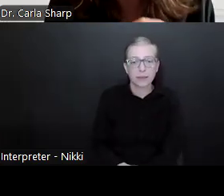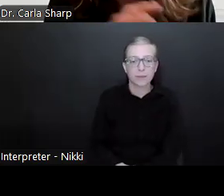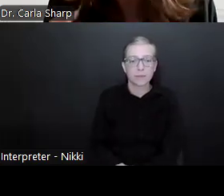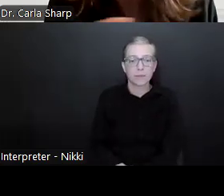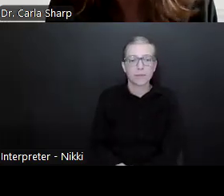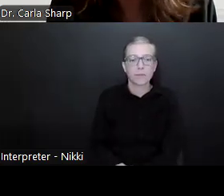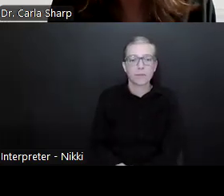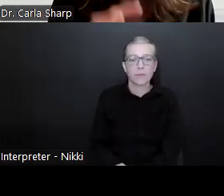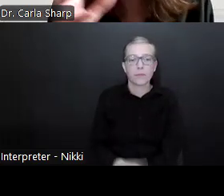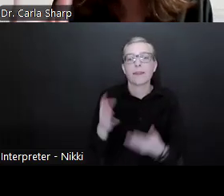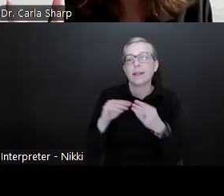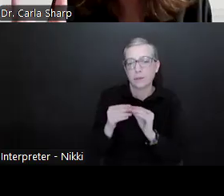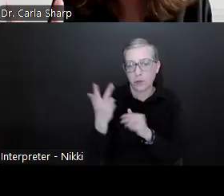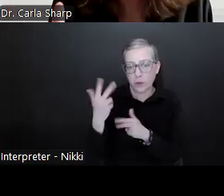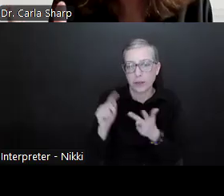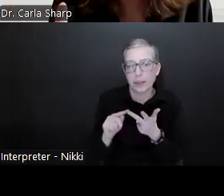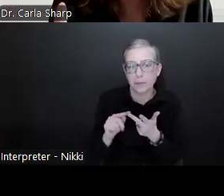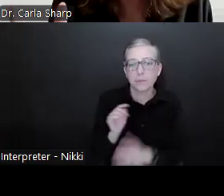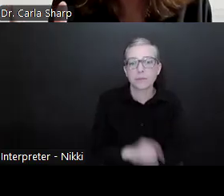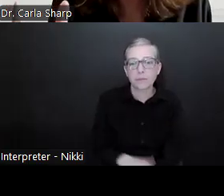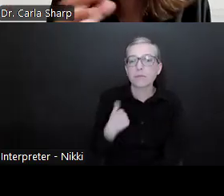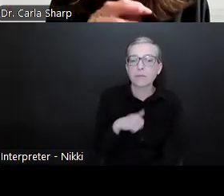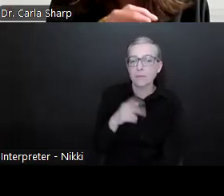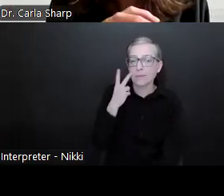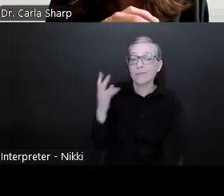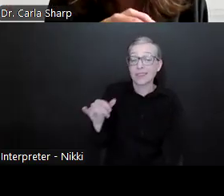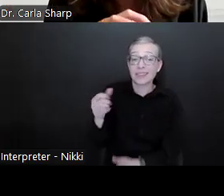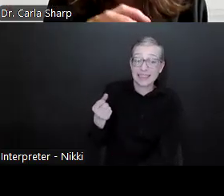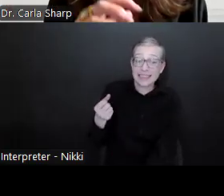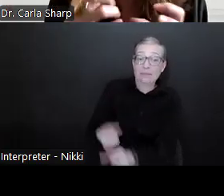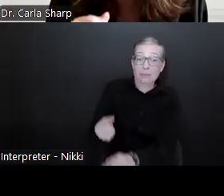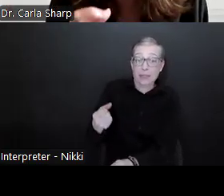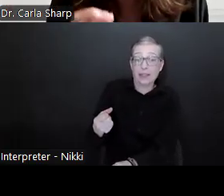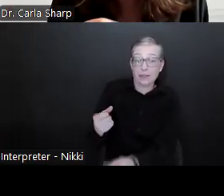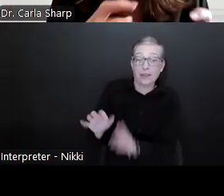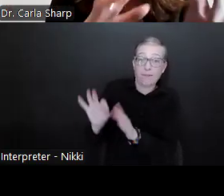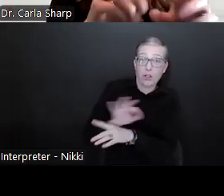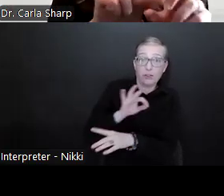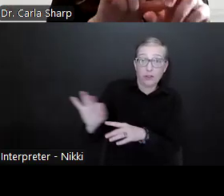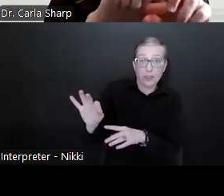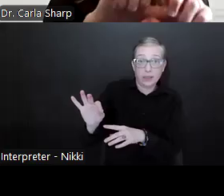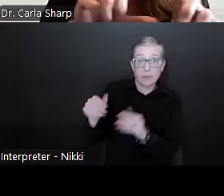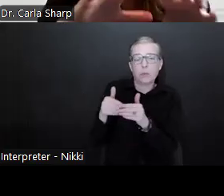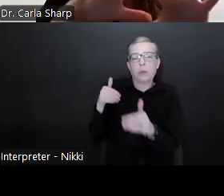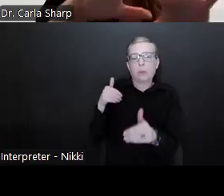increments general functioning in predicting personality pathology. And this is important because when we talk about